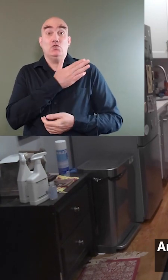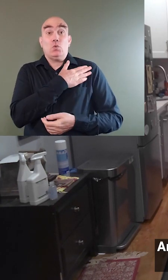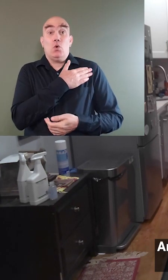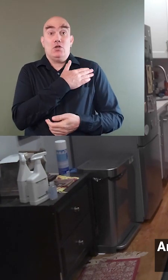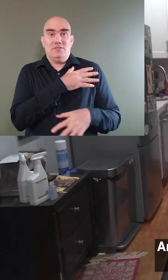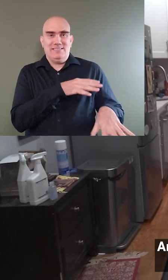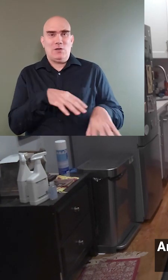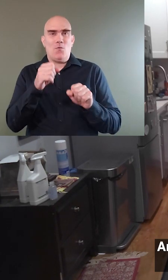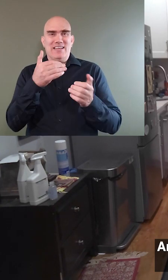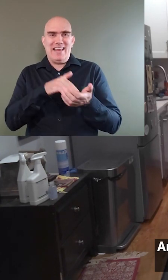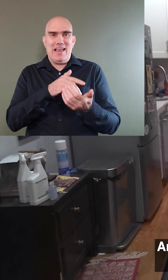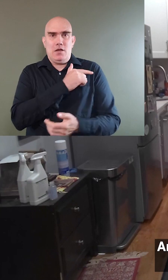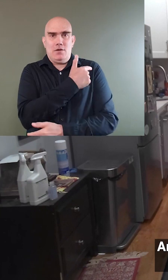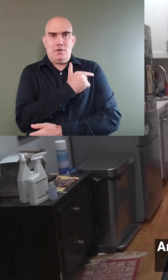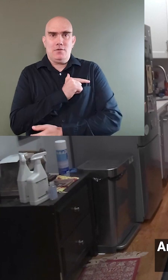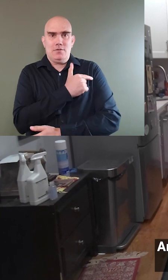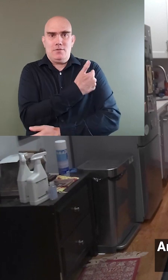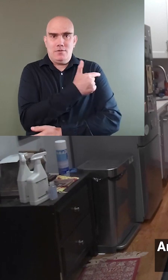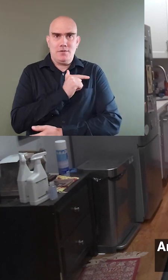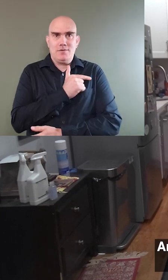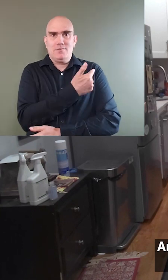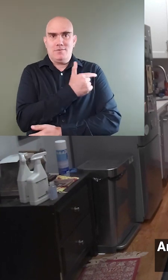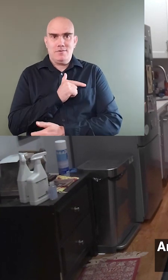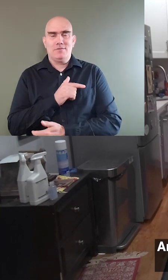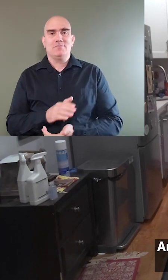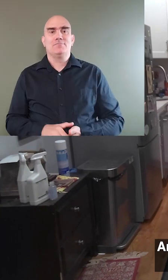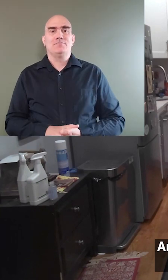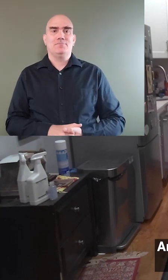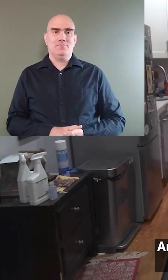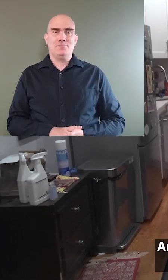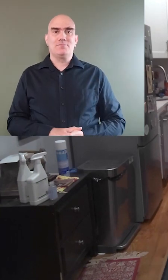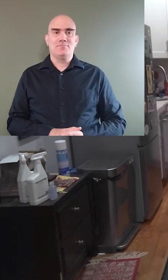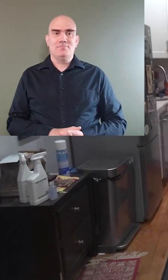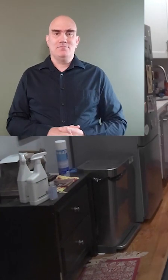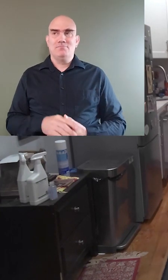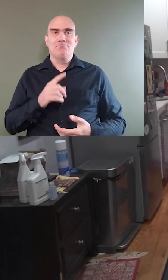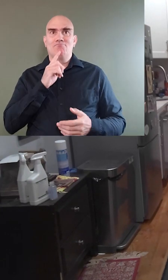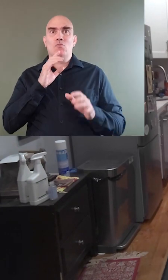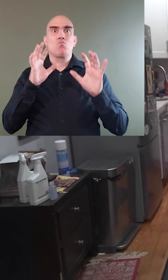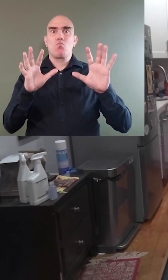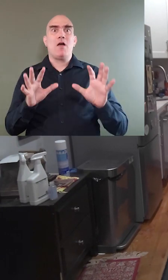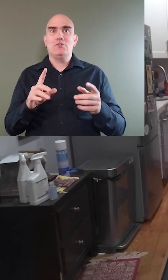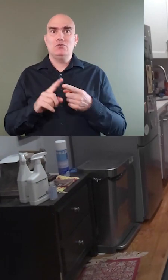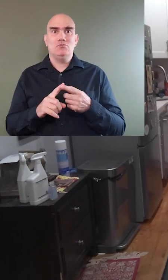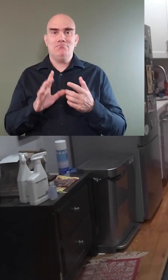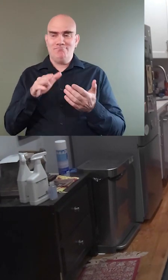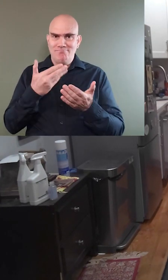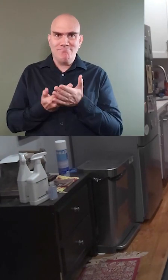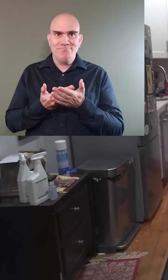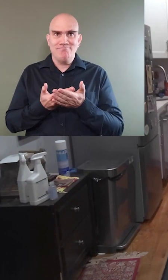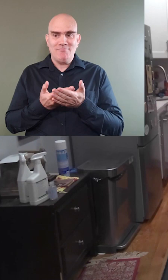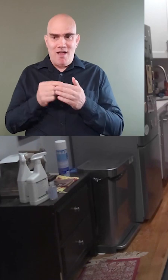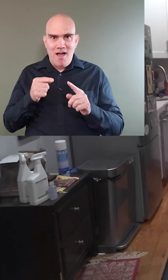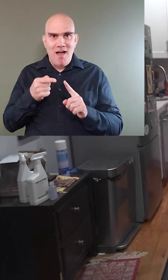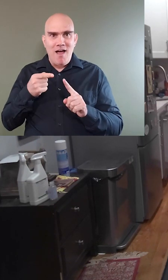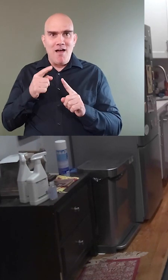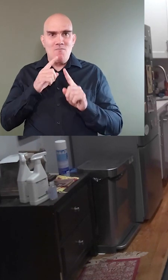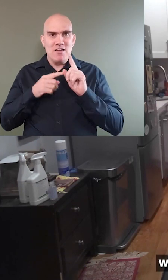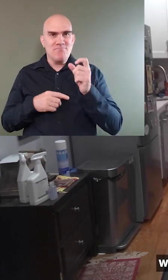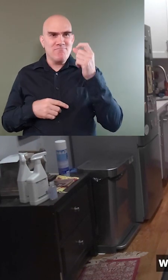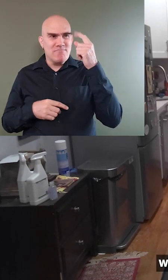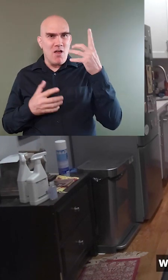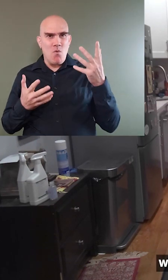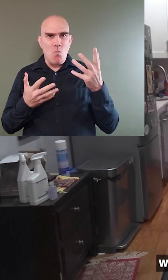my shoulder take it over again. It's so wonderful to come to